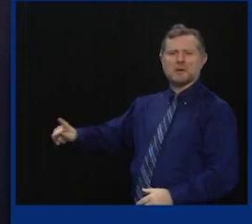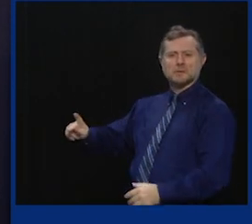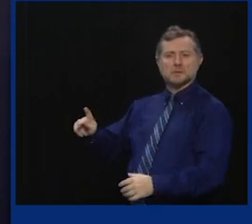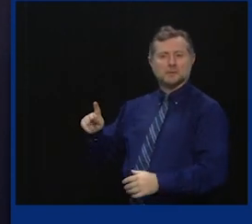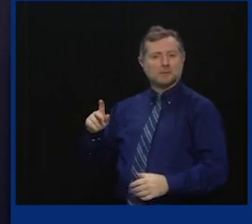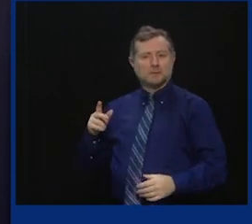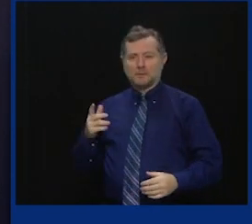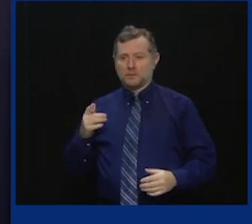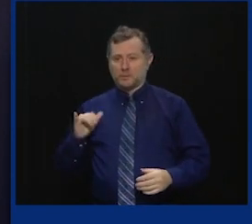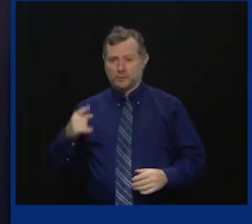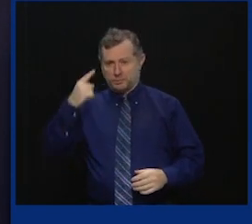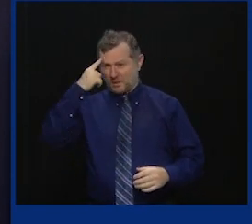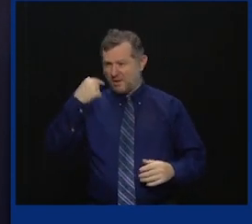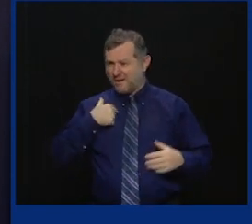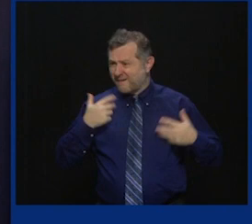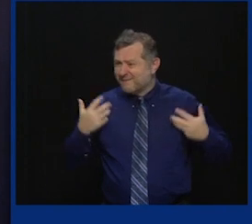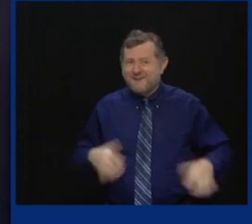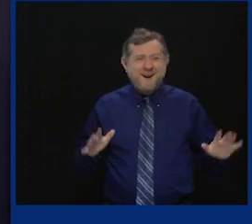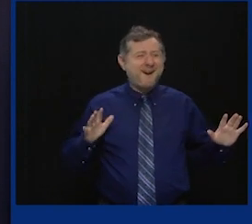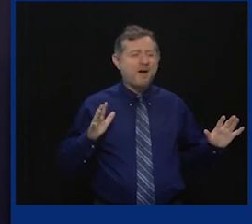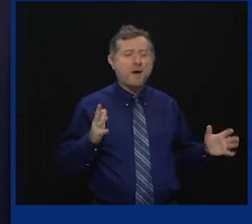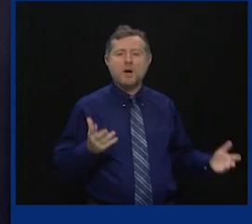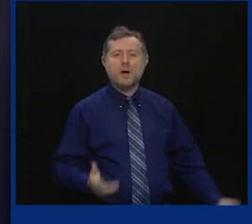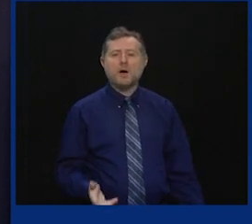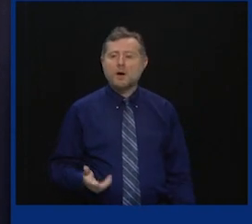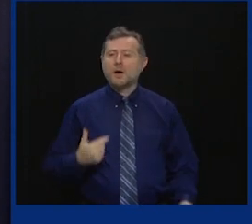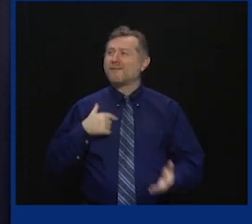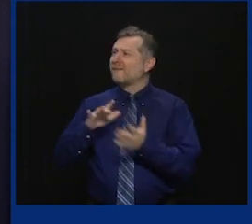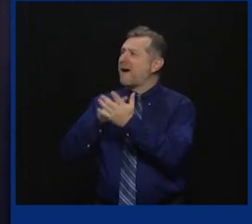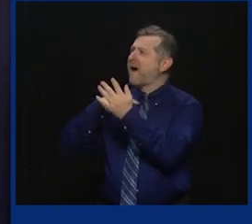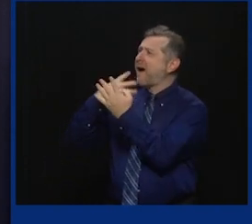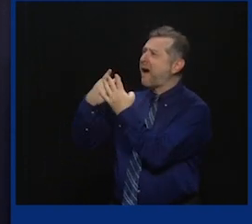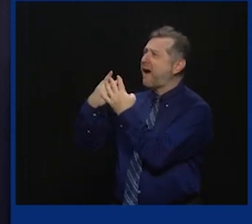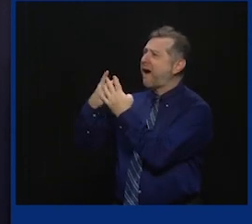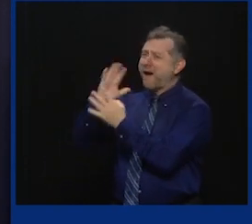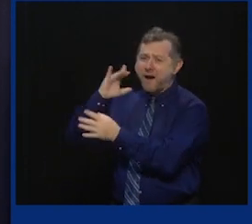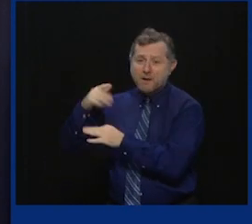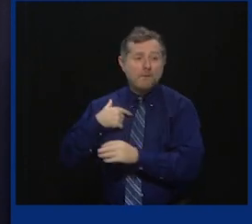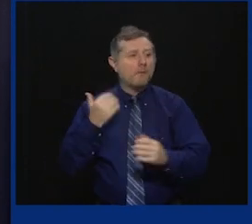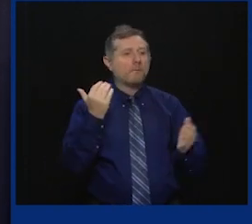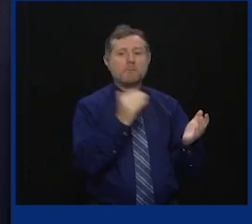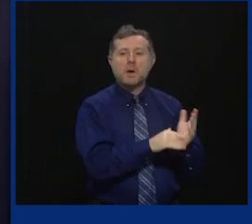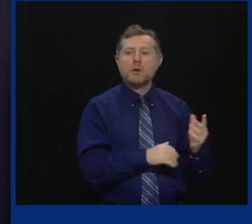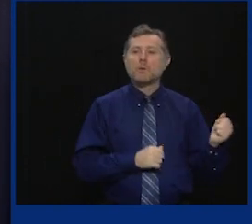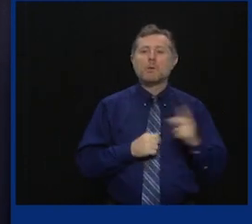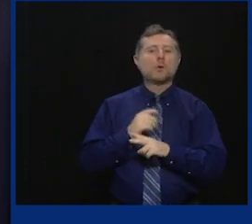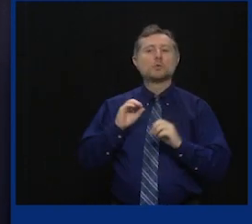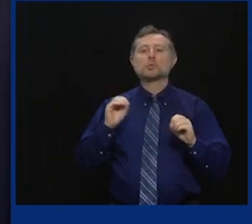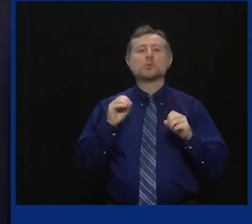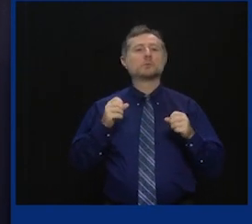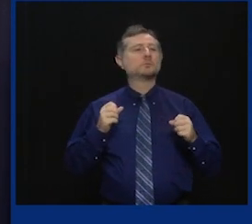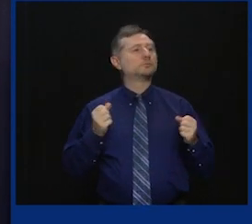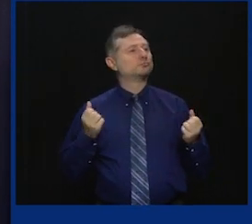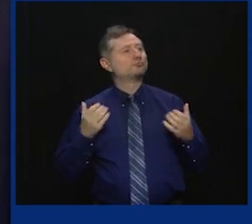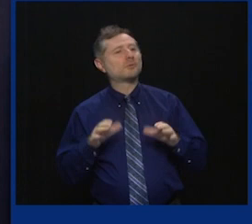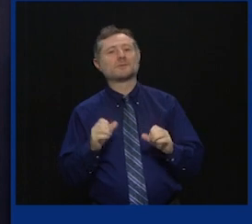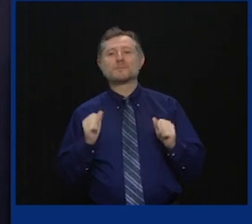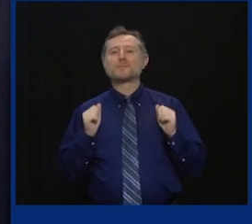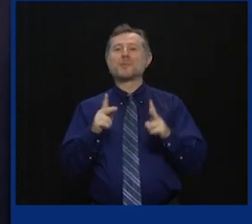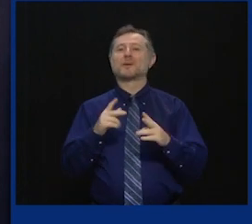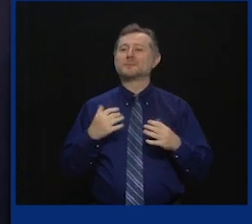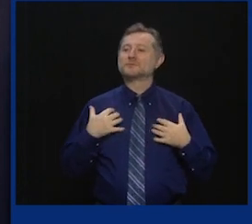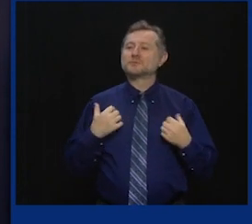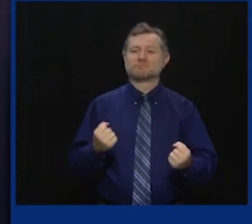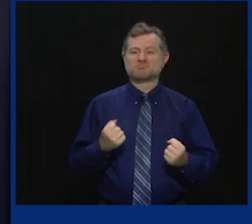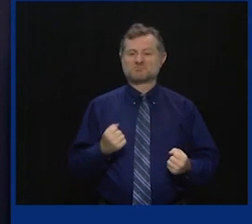to and were released from, and they're back among the masses. No chance of rehabilitation, no chance to get that job, no